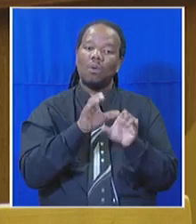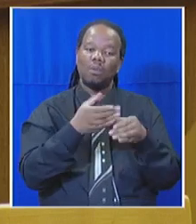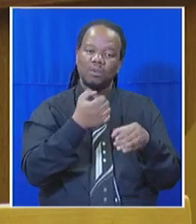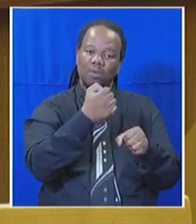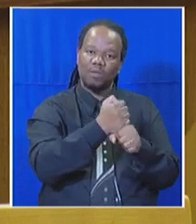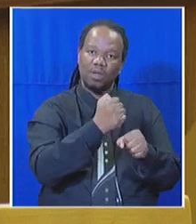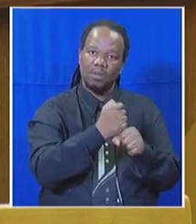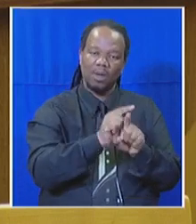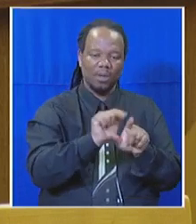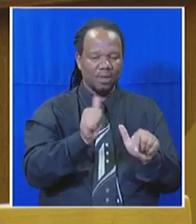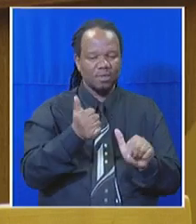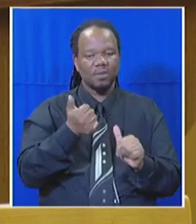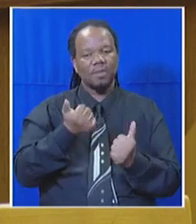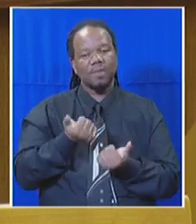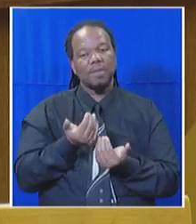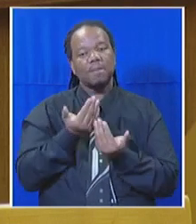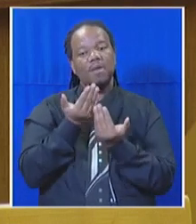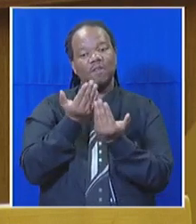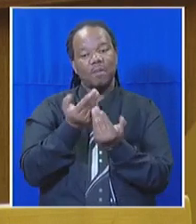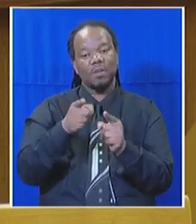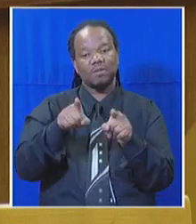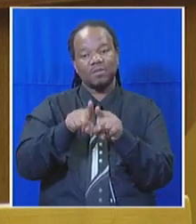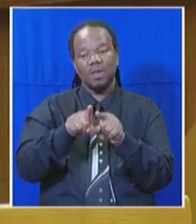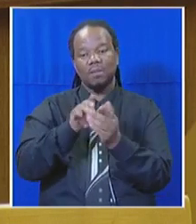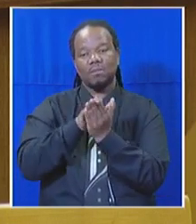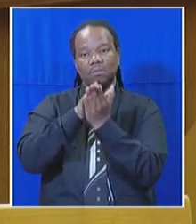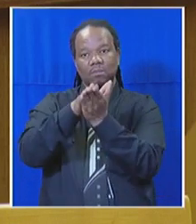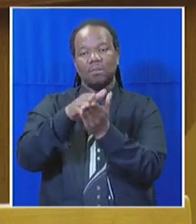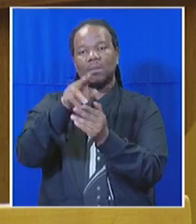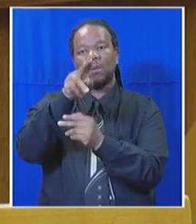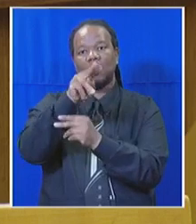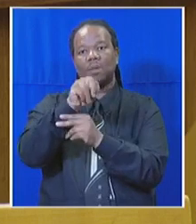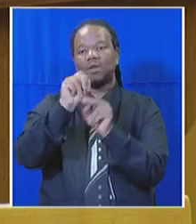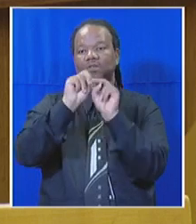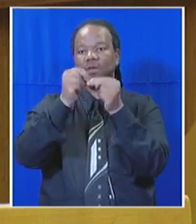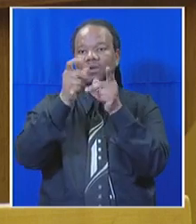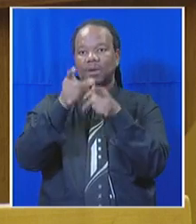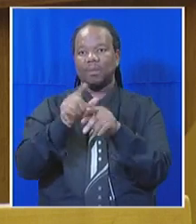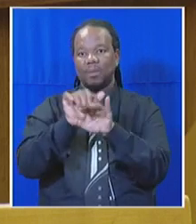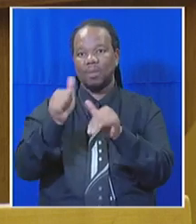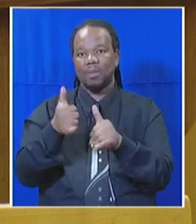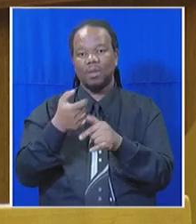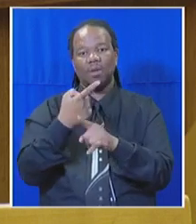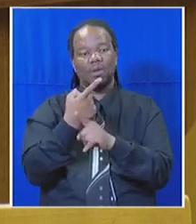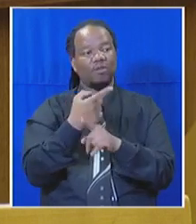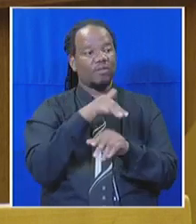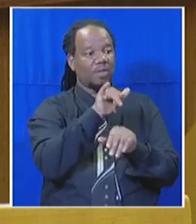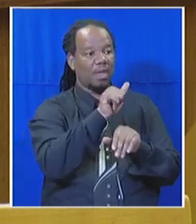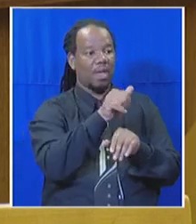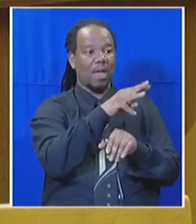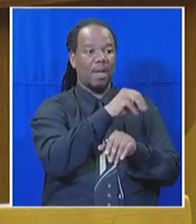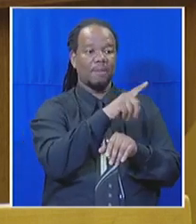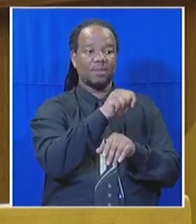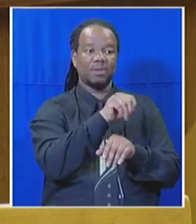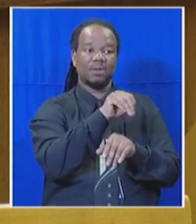performance and submission to the National Treasury for the medium-term period of the Department of